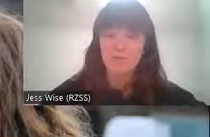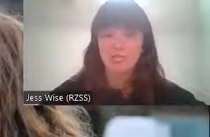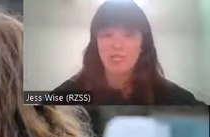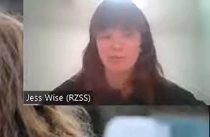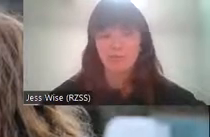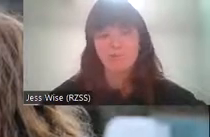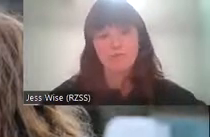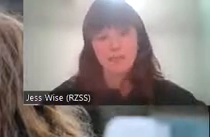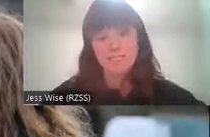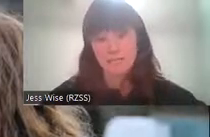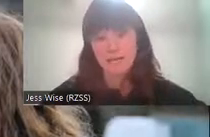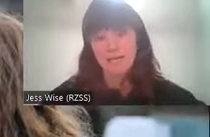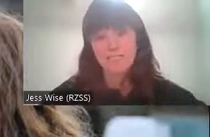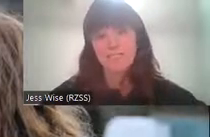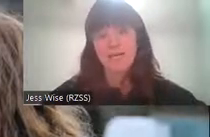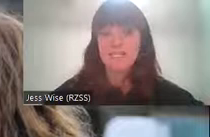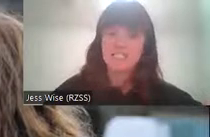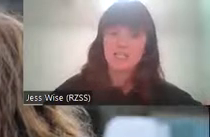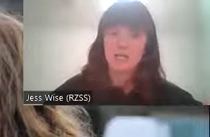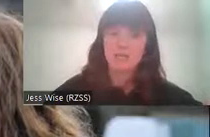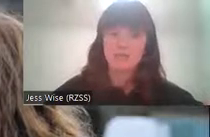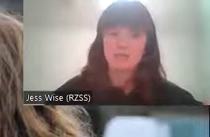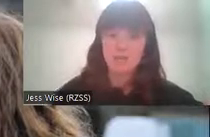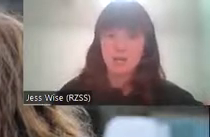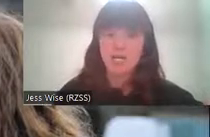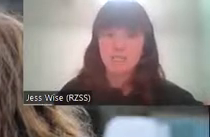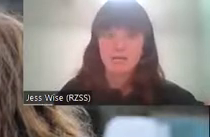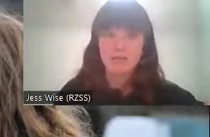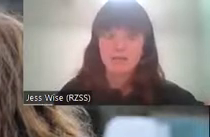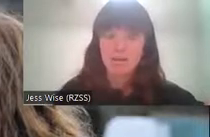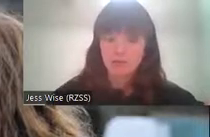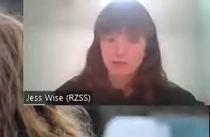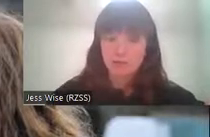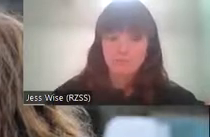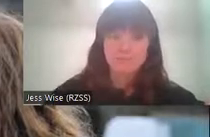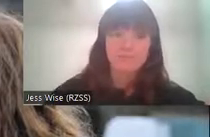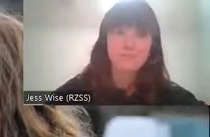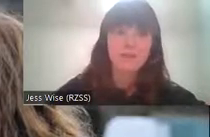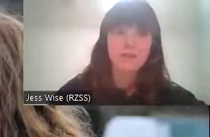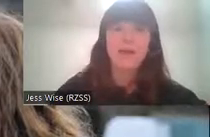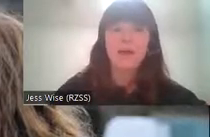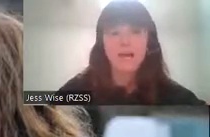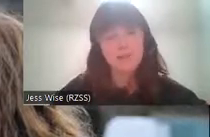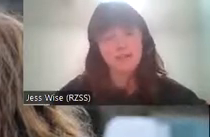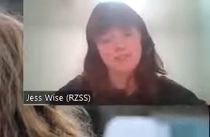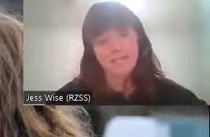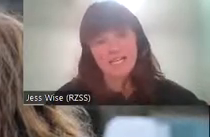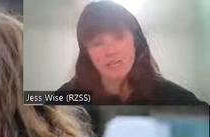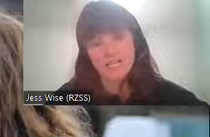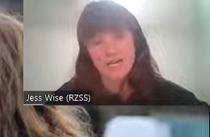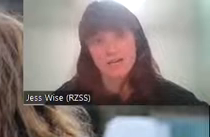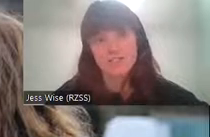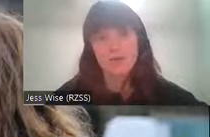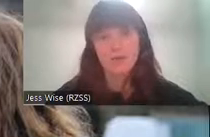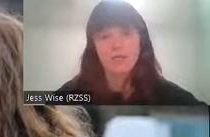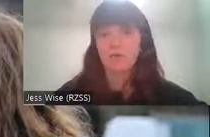management, so we have gone for better impact. This is going to allow us to formalise management and recruitment. And we have a dedicated